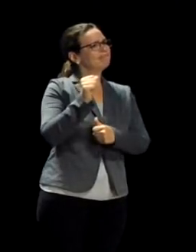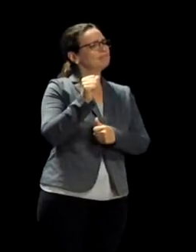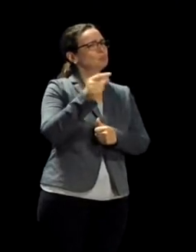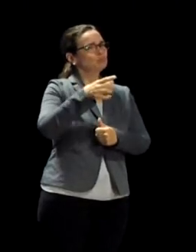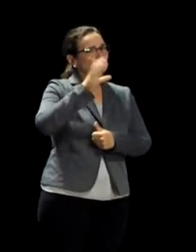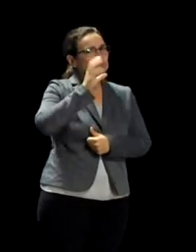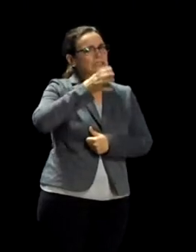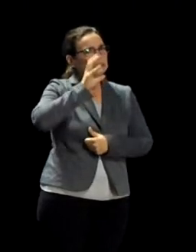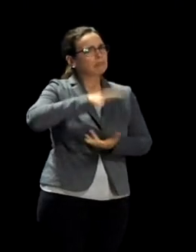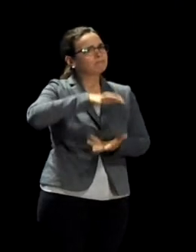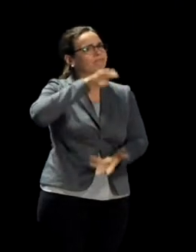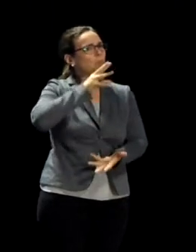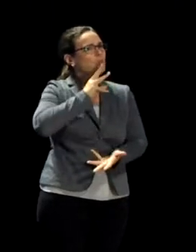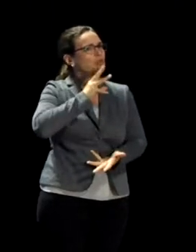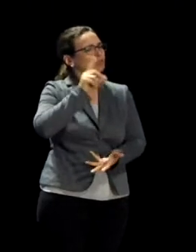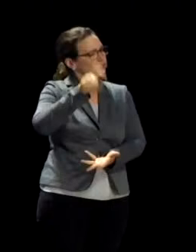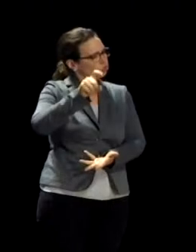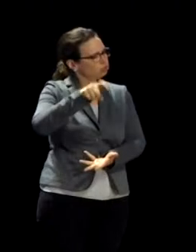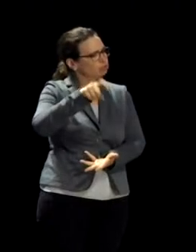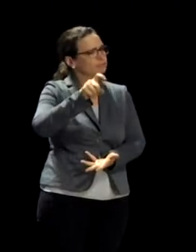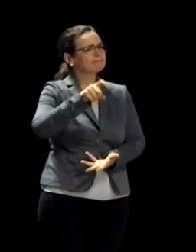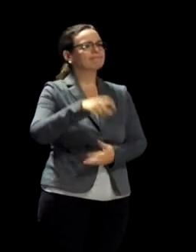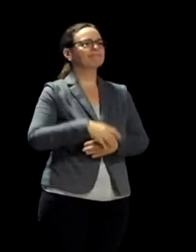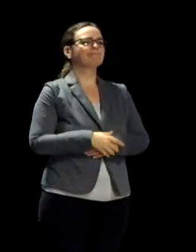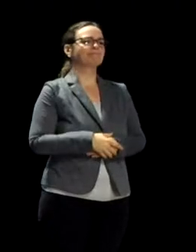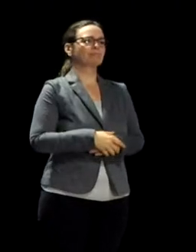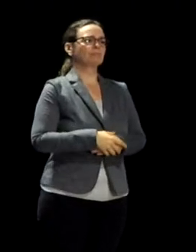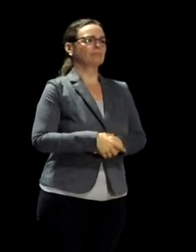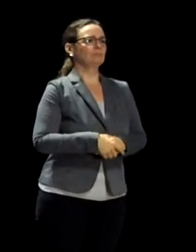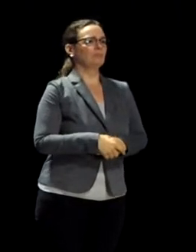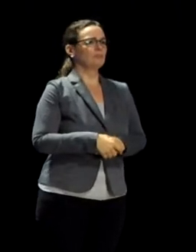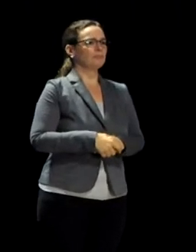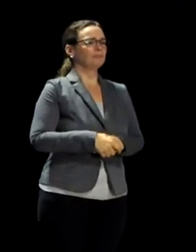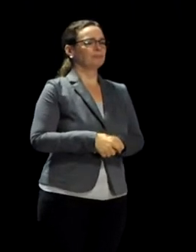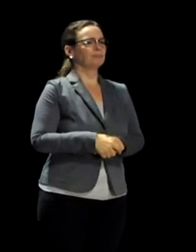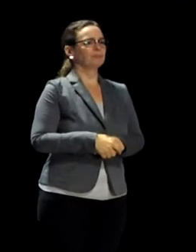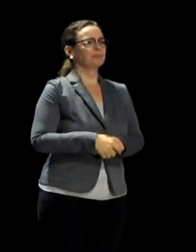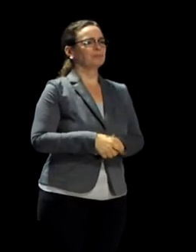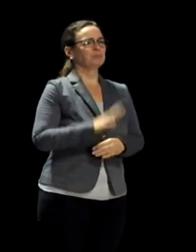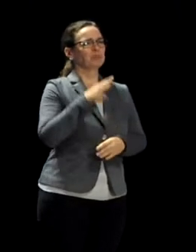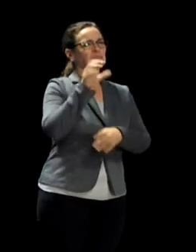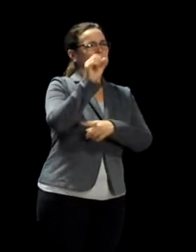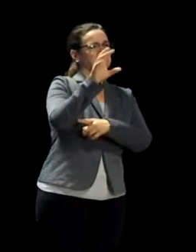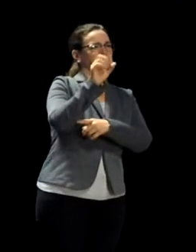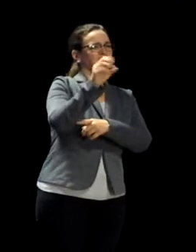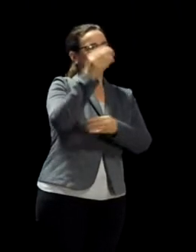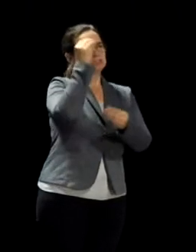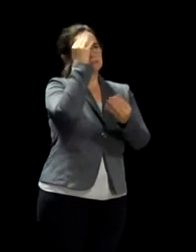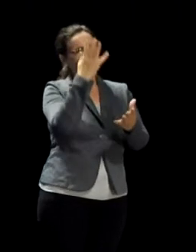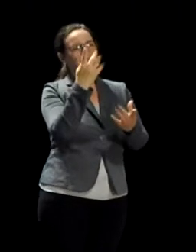go through that, give our perspectives on it and what we're seeing, and then take some questions.